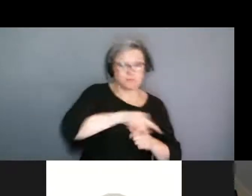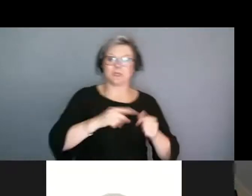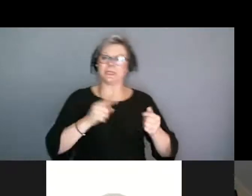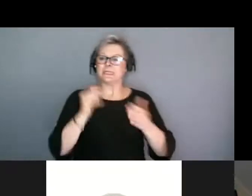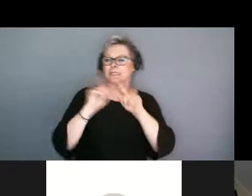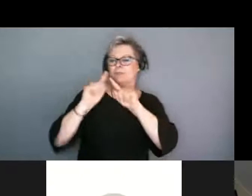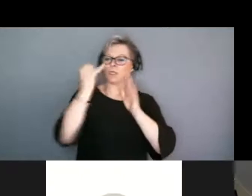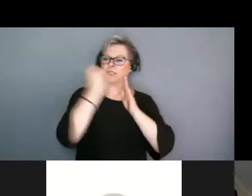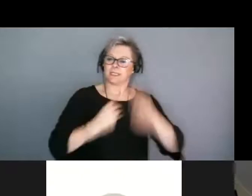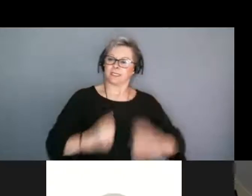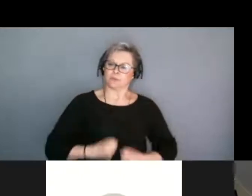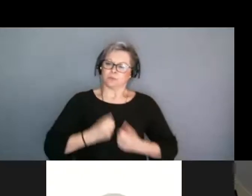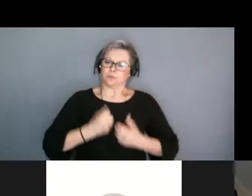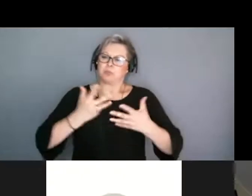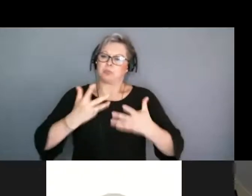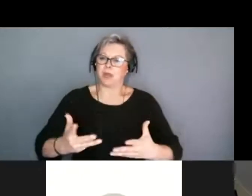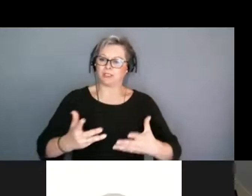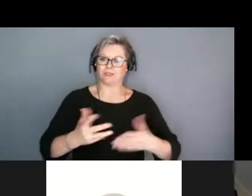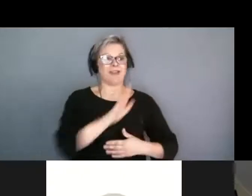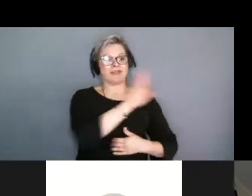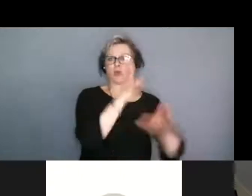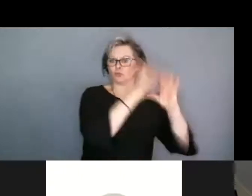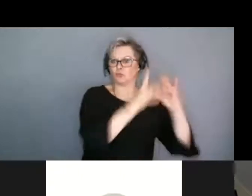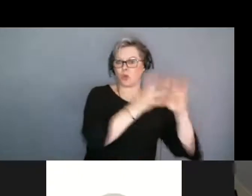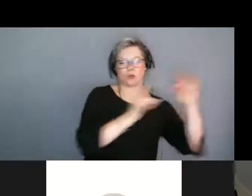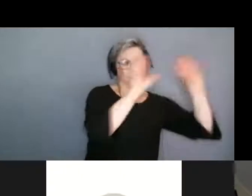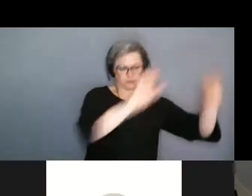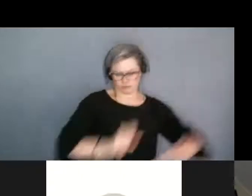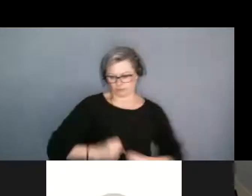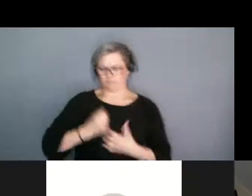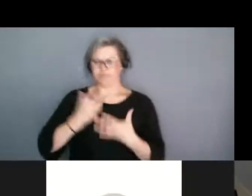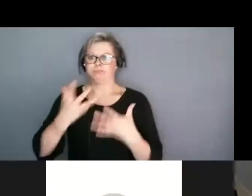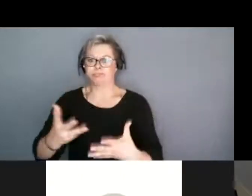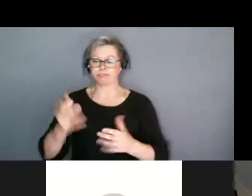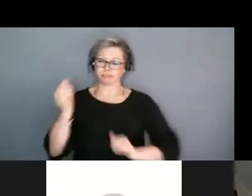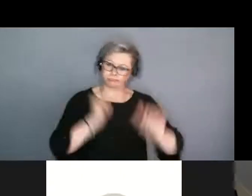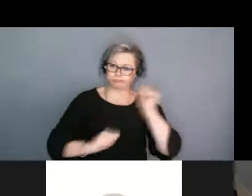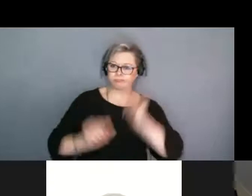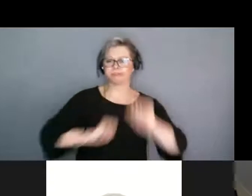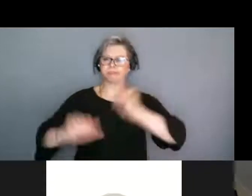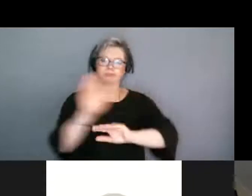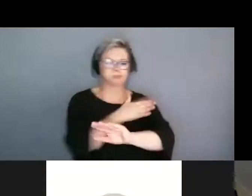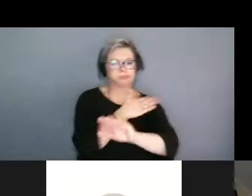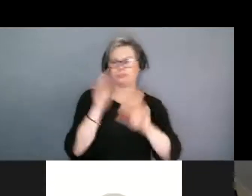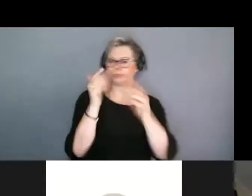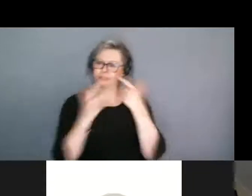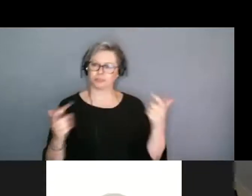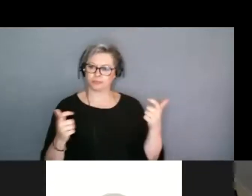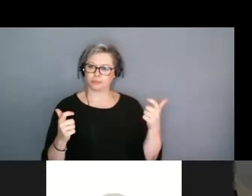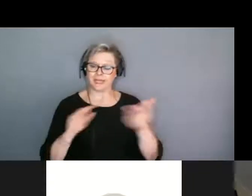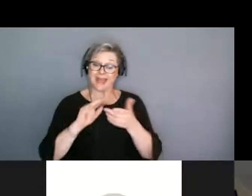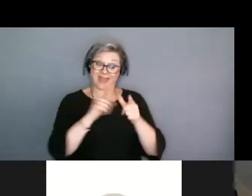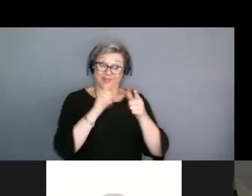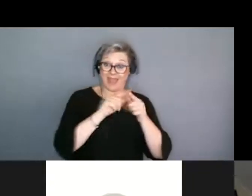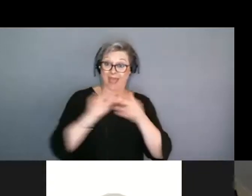of those particular stories and issues and bring that to the community so that